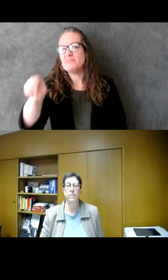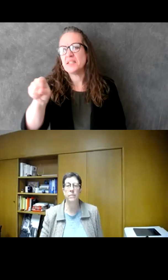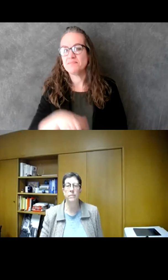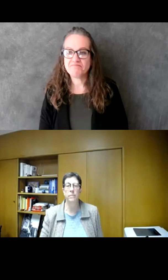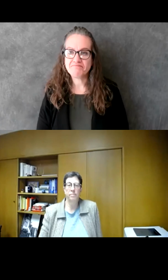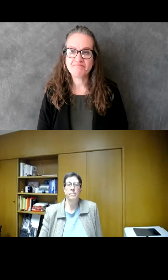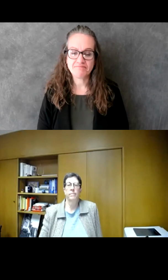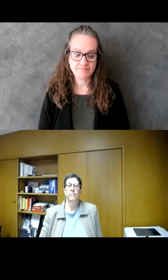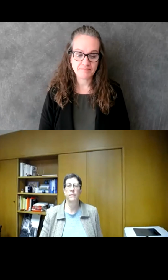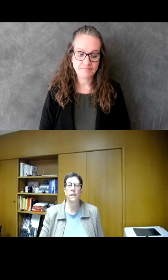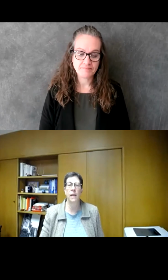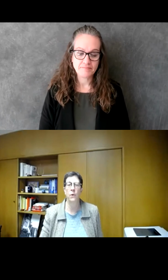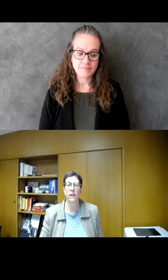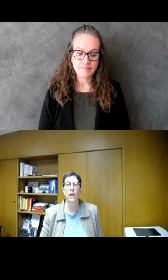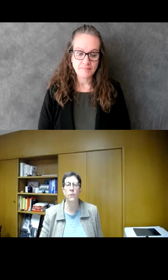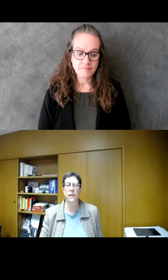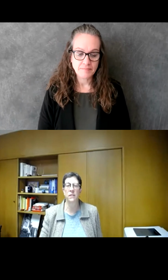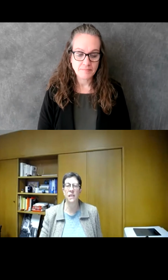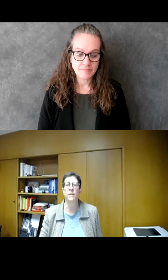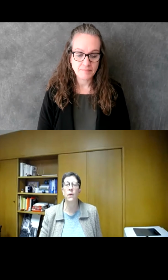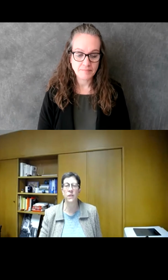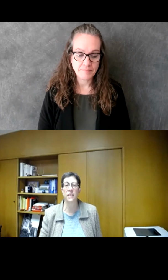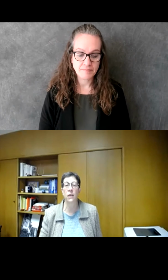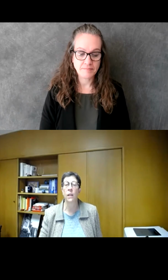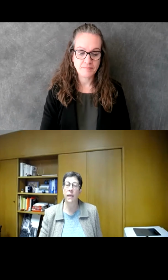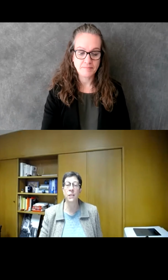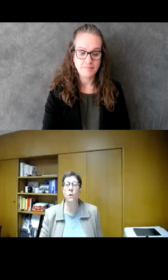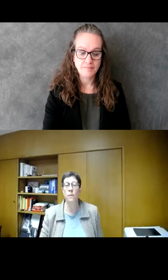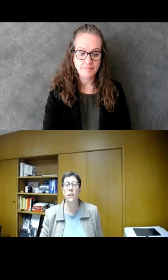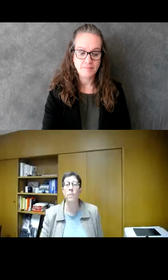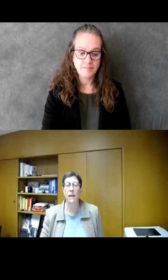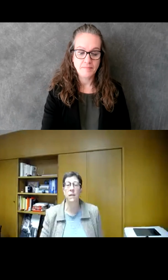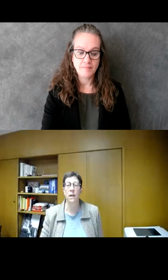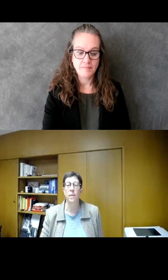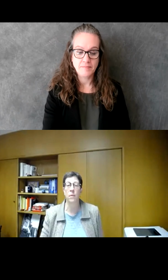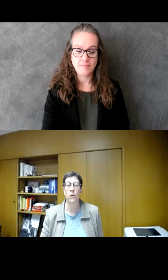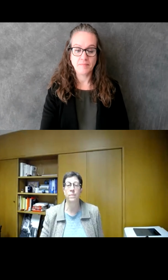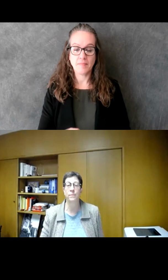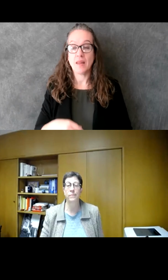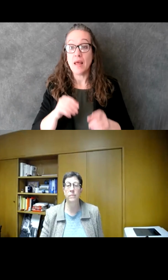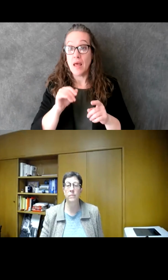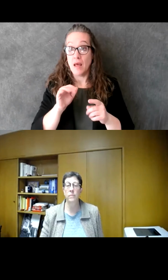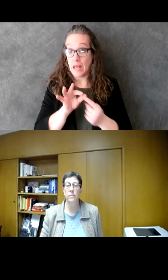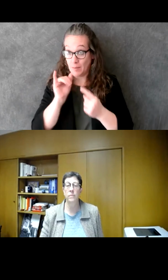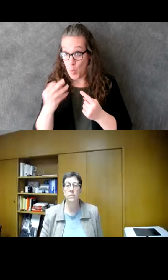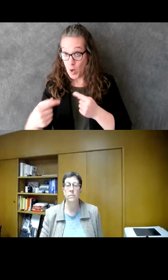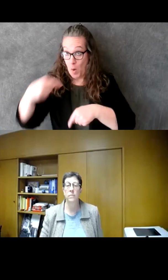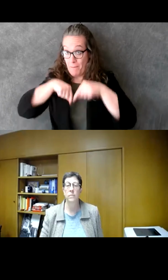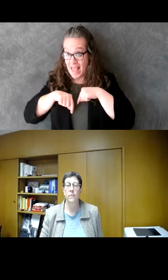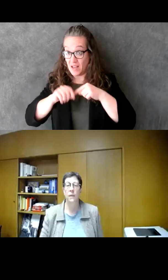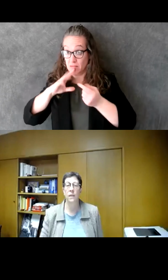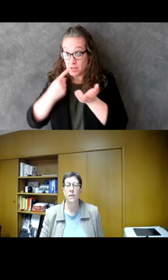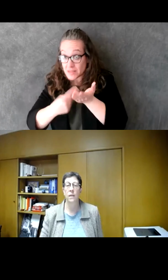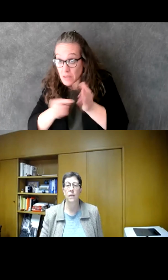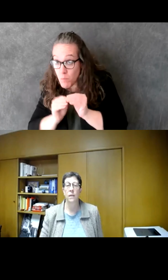anybody's not wanting to see it, but that was the heel. Unless you want me to go back and talk about it more. No, that was just a question